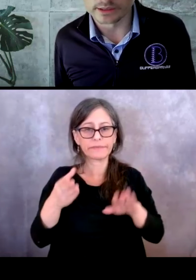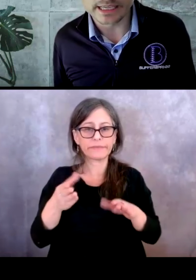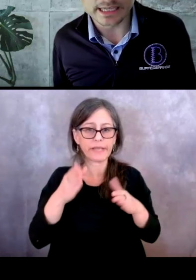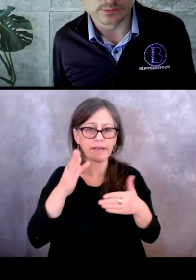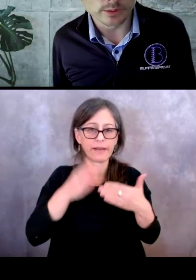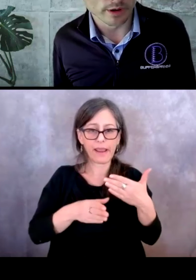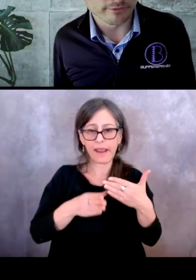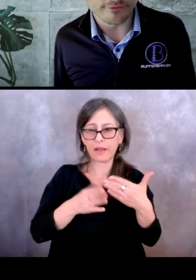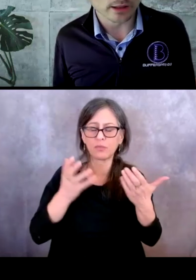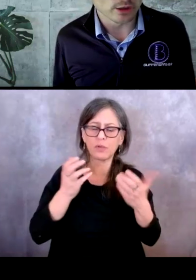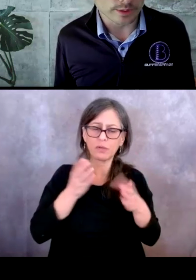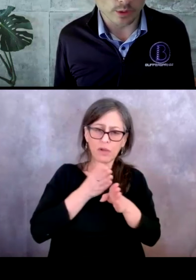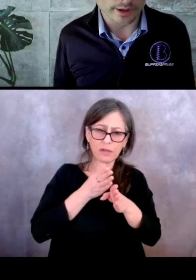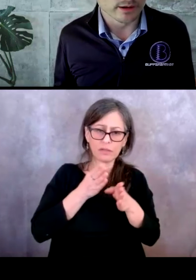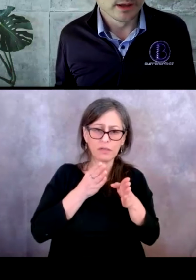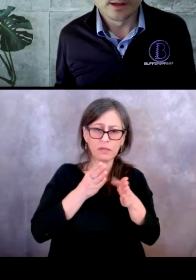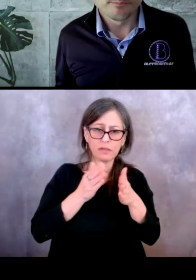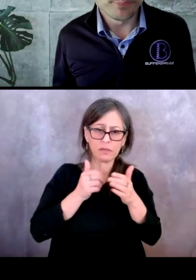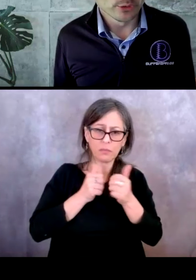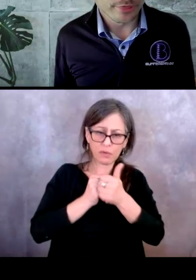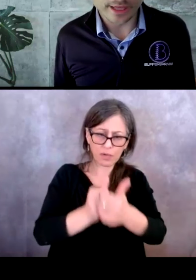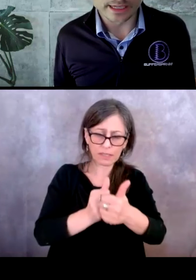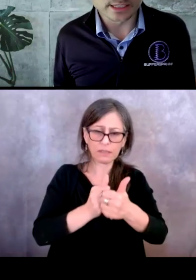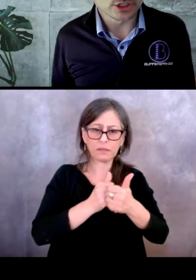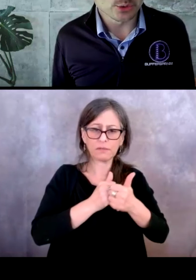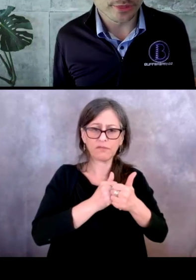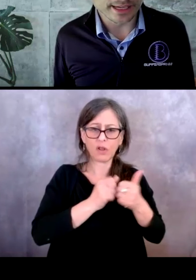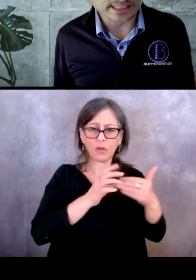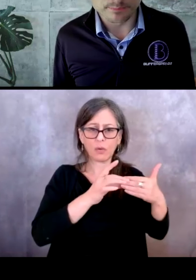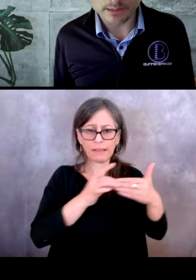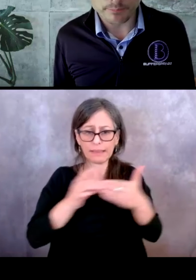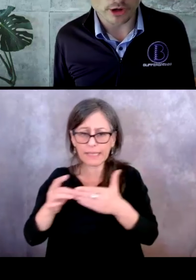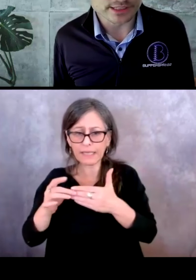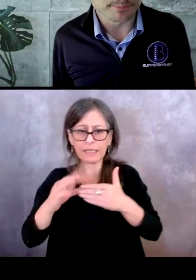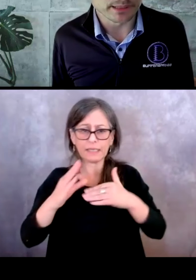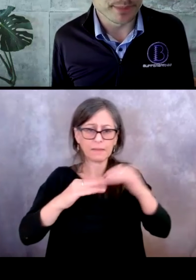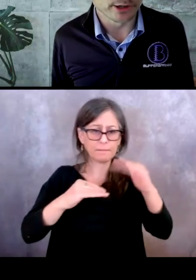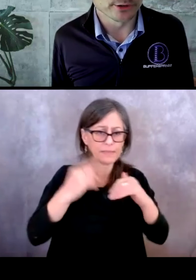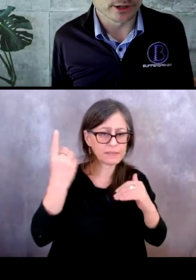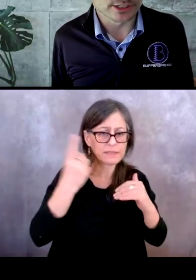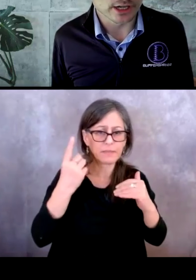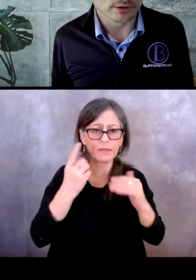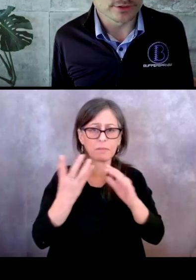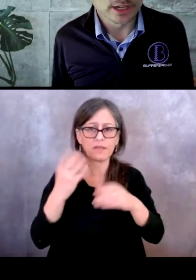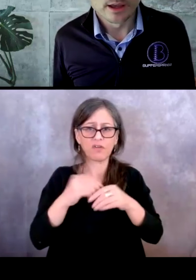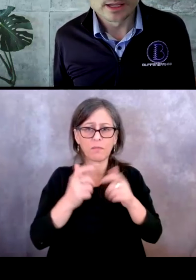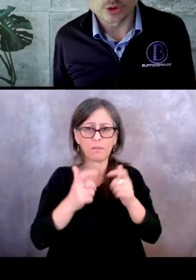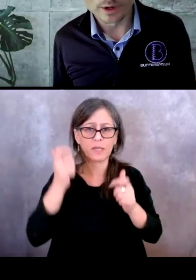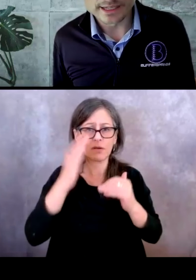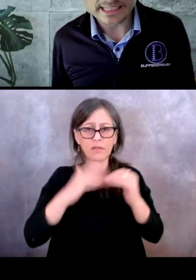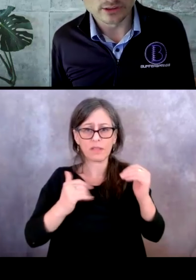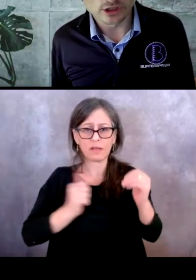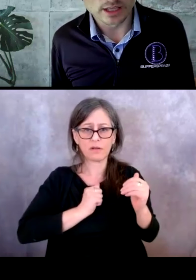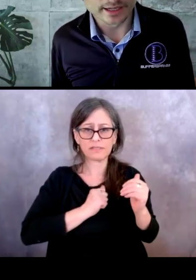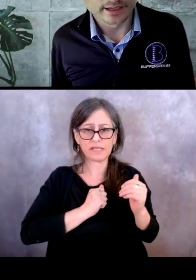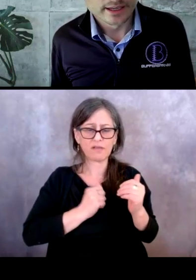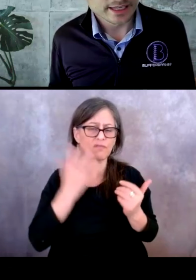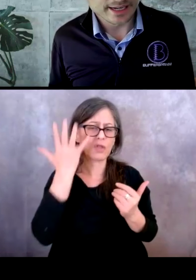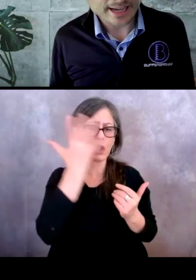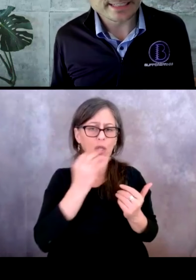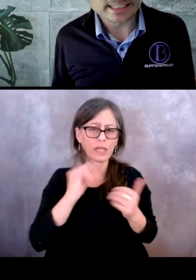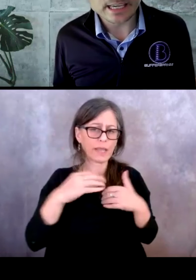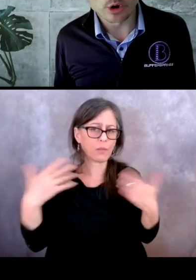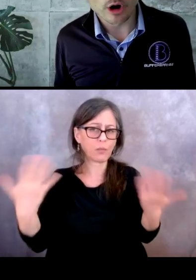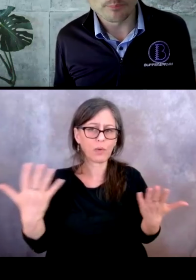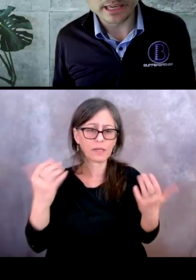We want to lead, we want to follow, we want to build things, do things, and be a part of something bigger than ourselves. So, what does that look like?